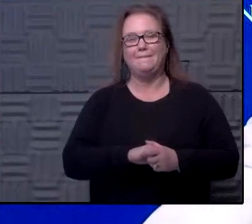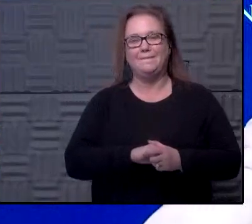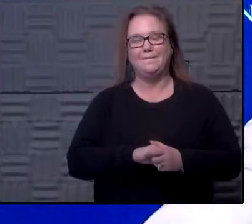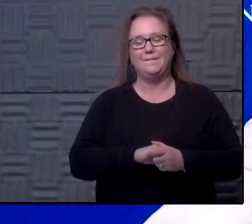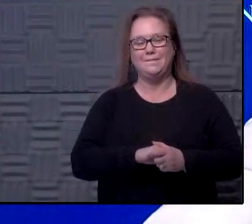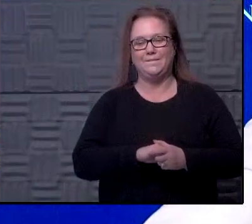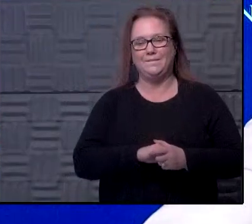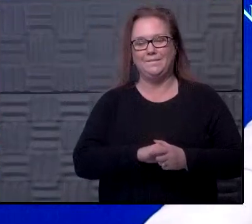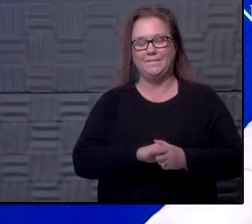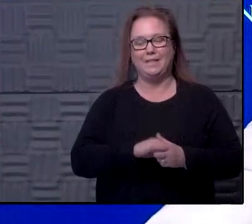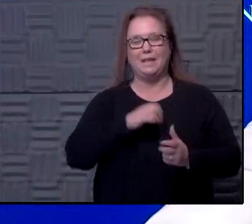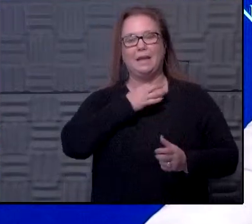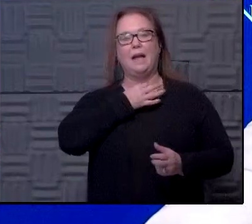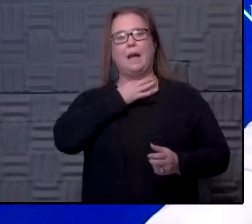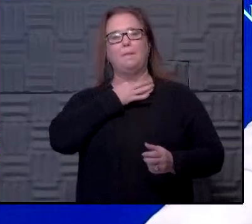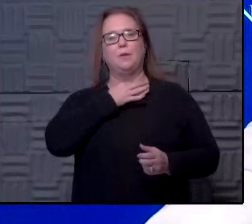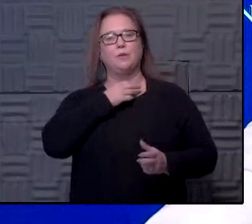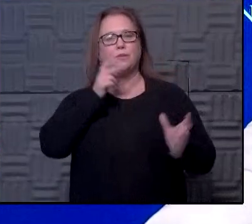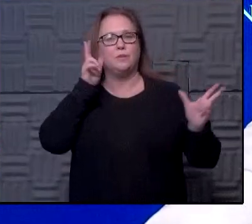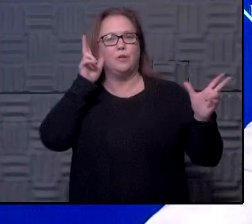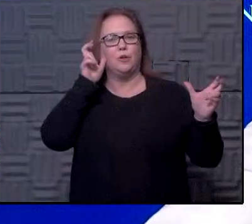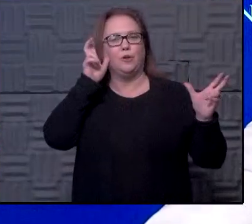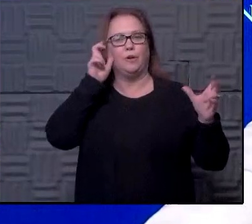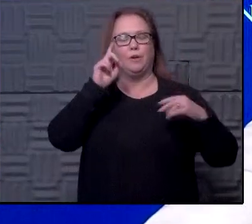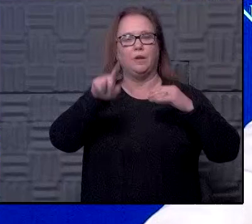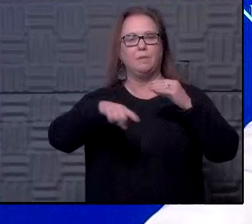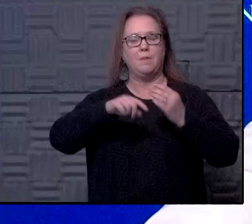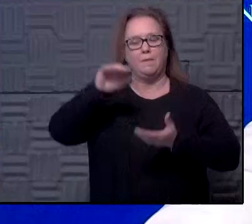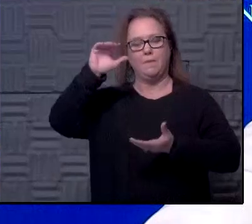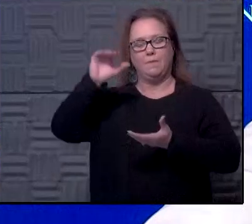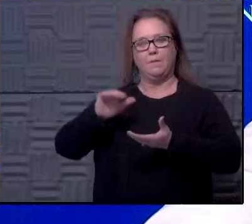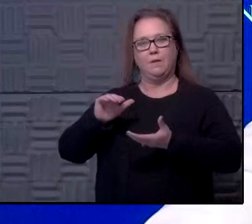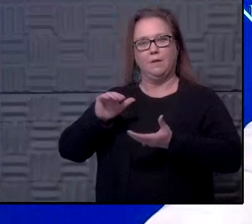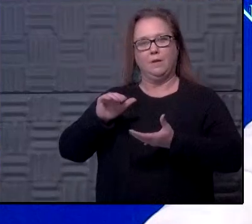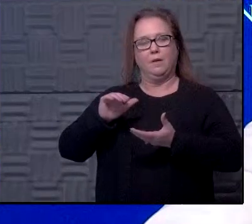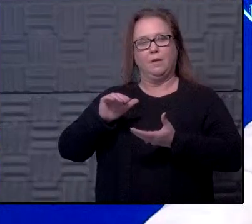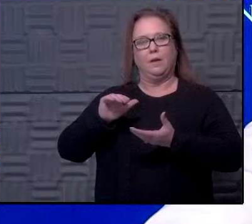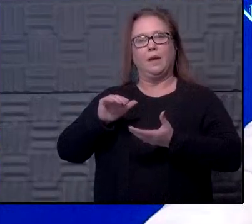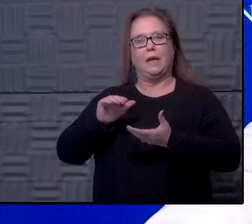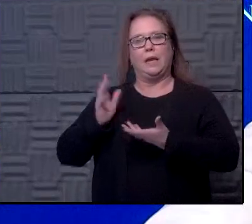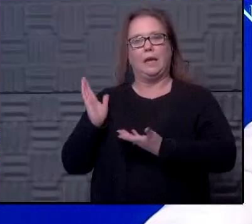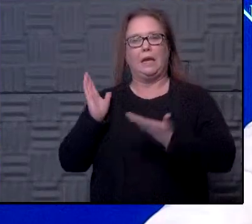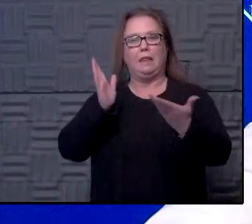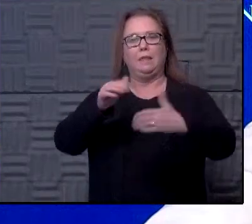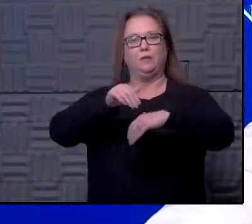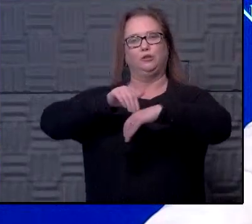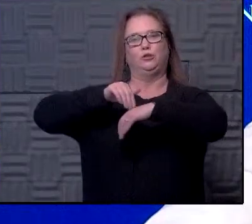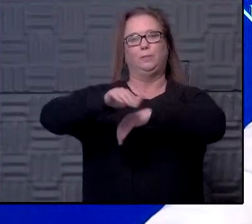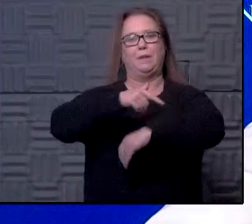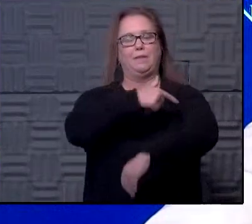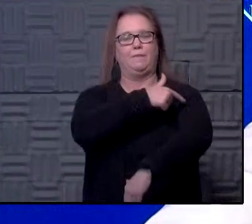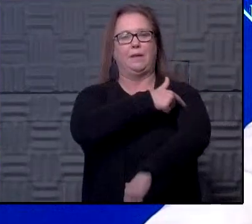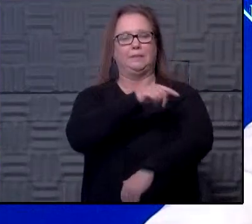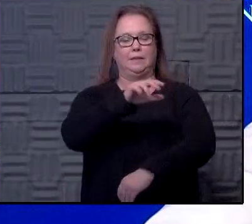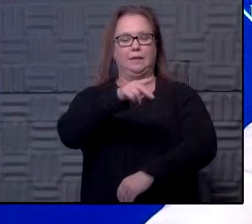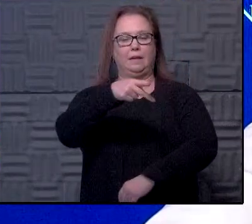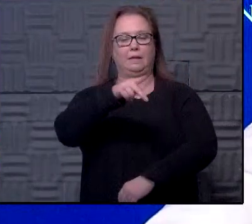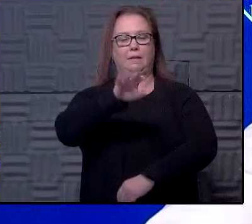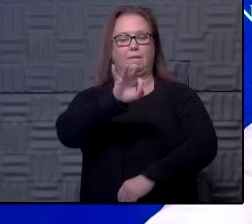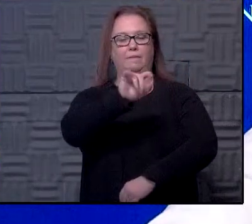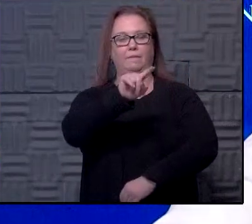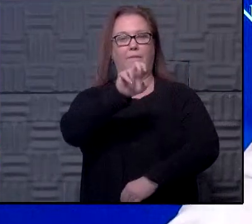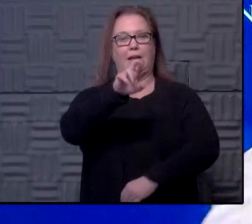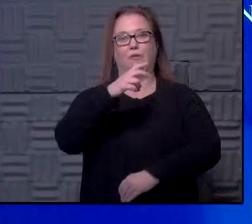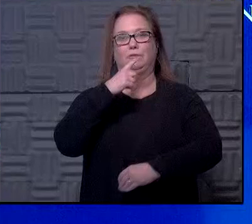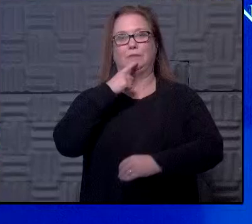week. I'm curious what you're hearing on your end about reductions in the promised shipment volume of the Pfizer vaccine. I know Pfizer said in a statement last